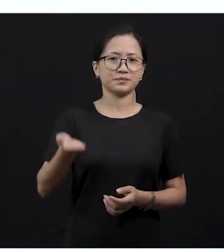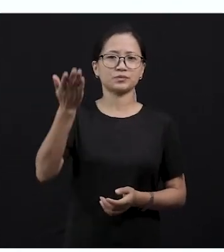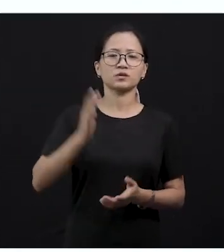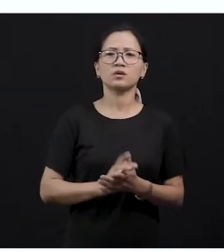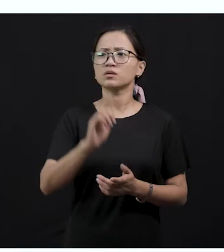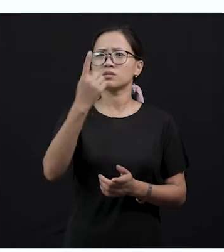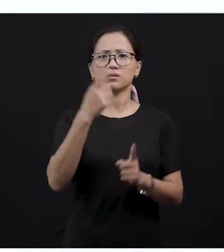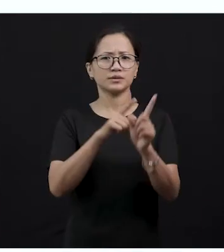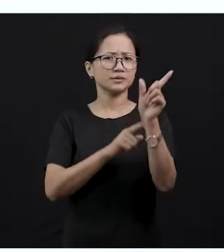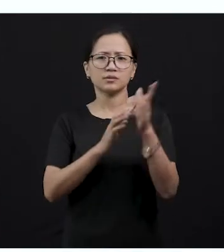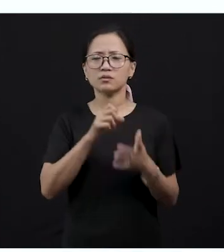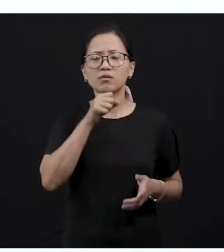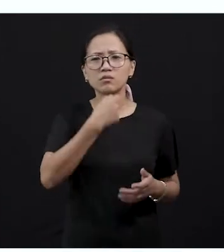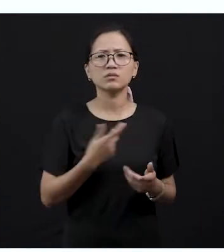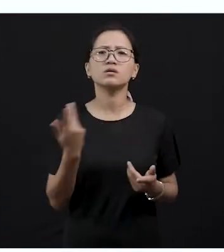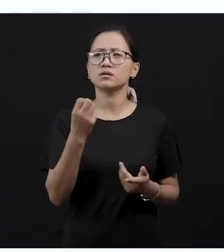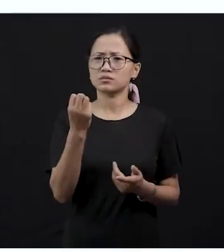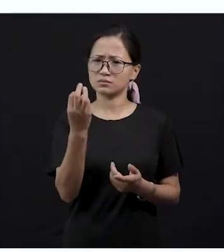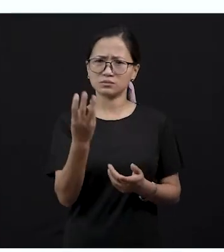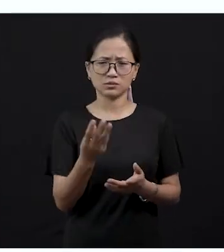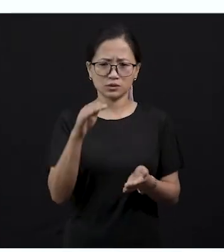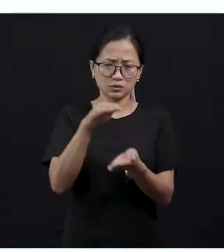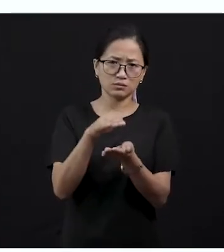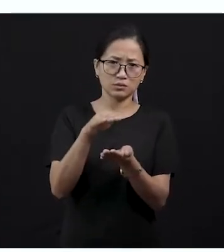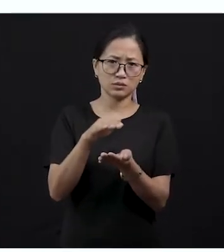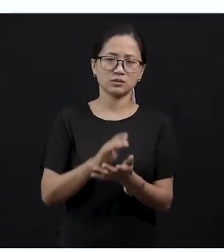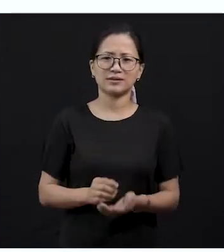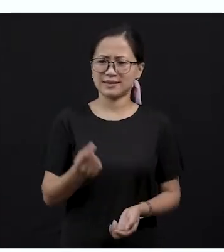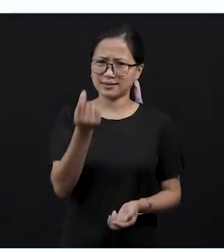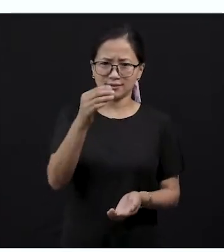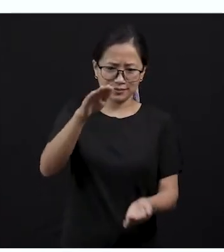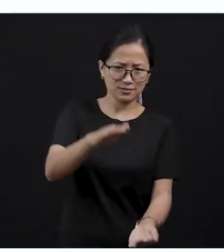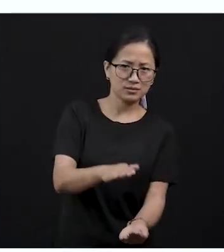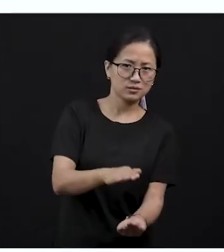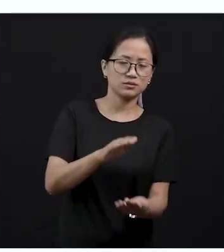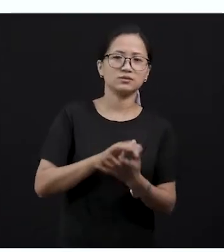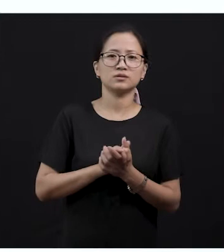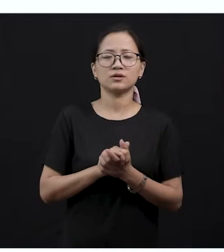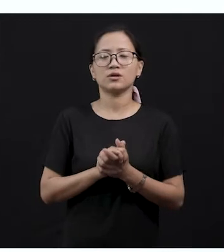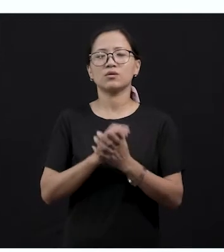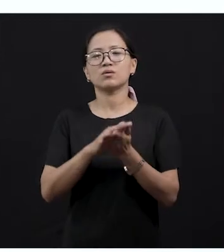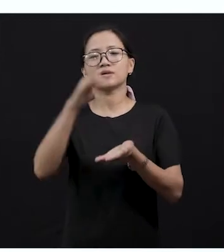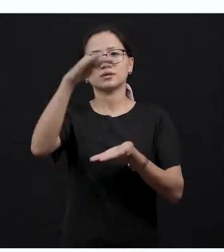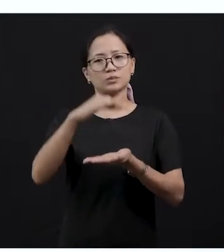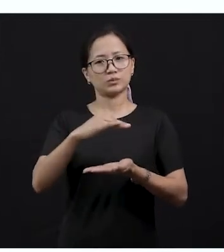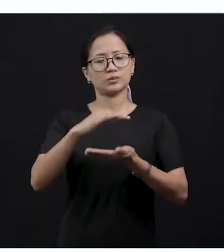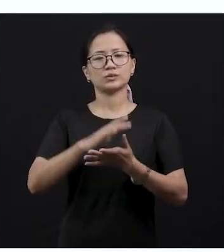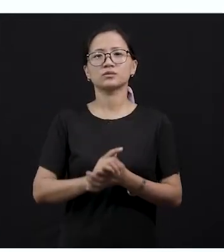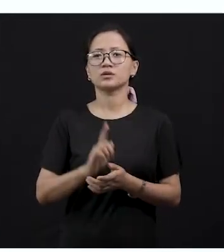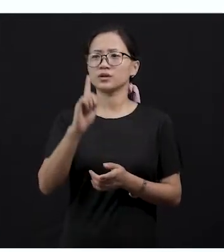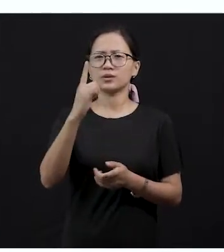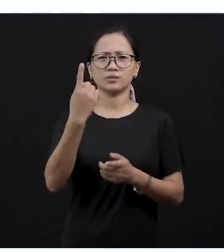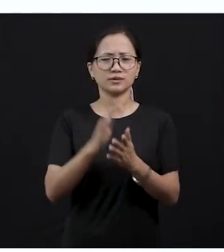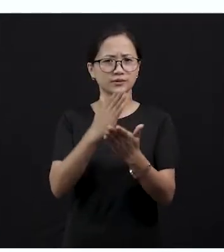you know, 1 year old, how small were you? You were, you know, just 1 foot or 1.5 feet. See